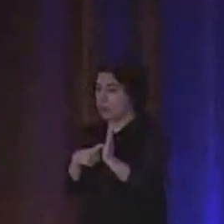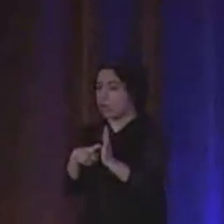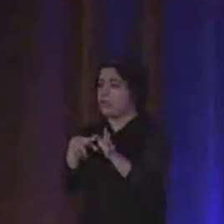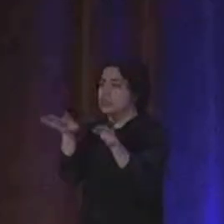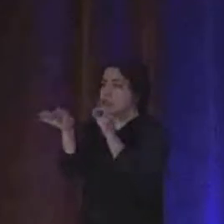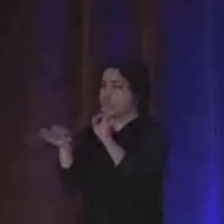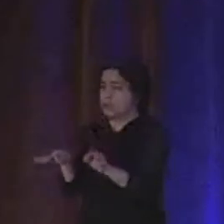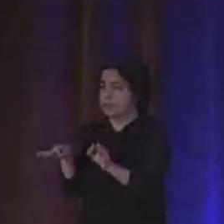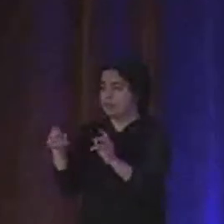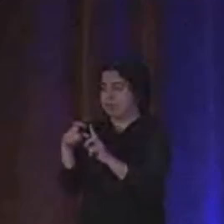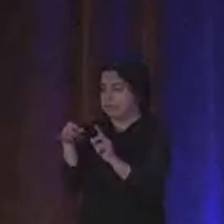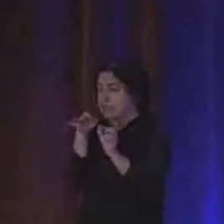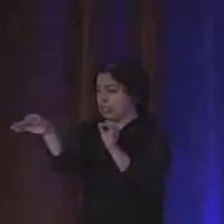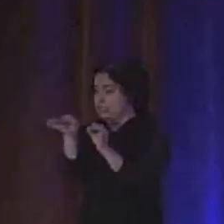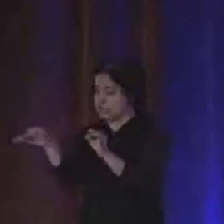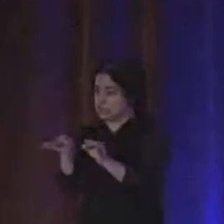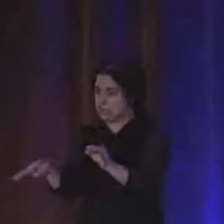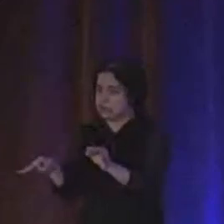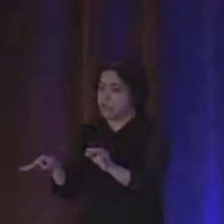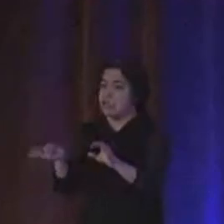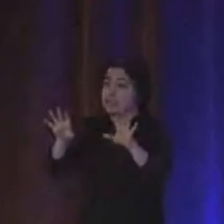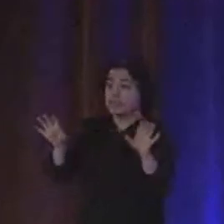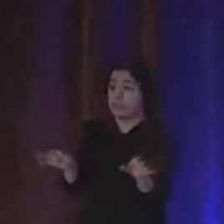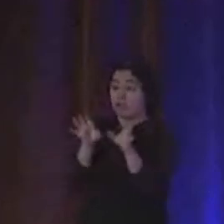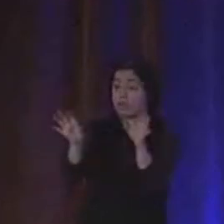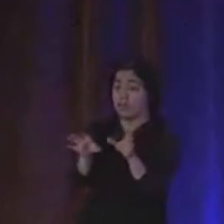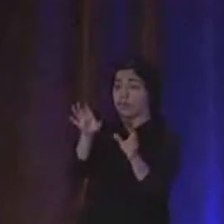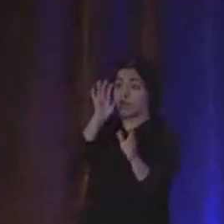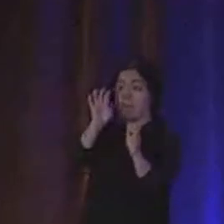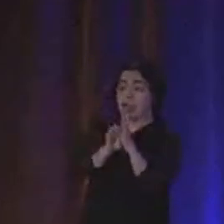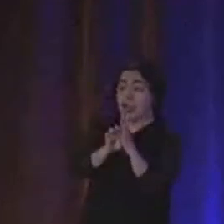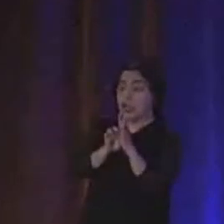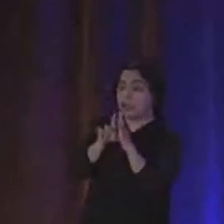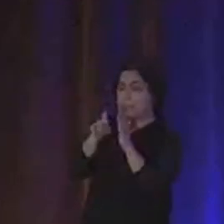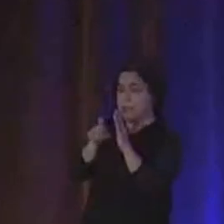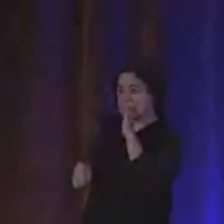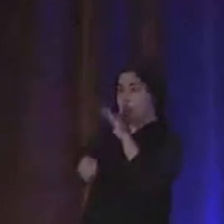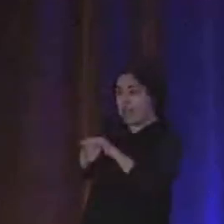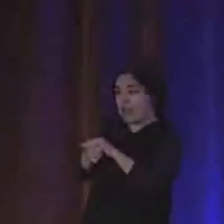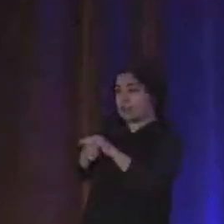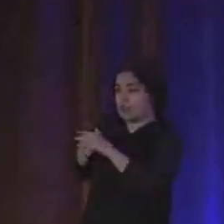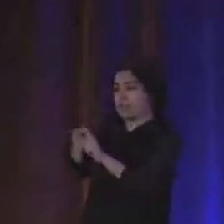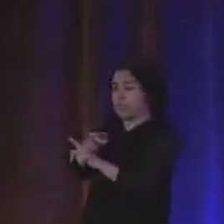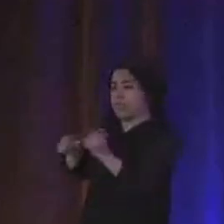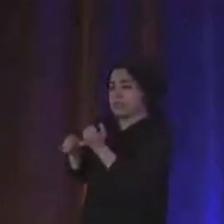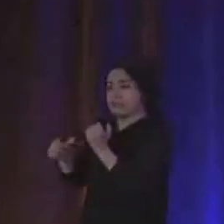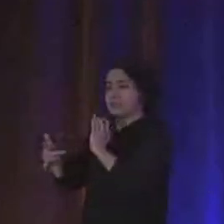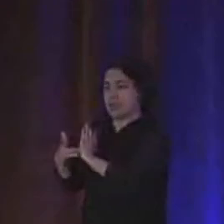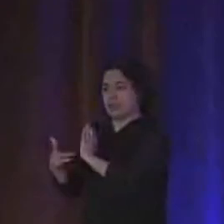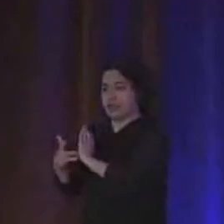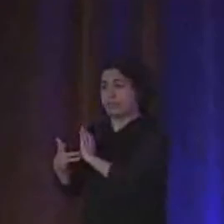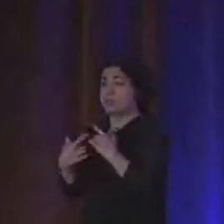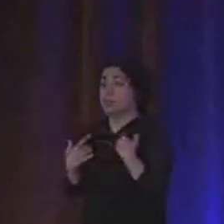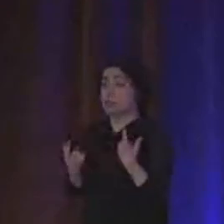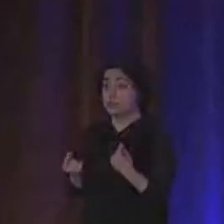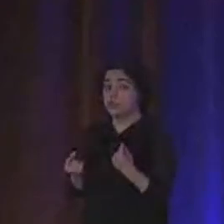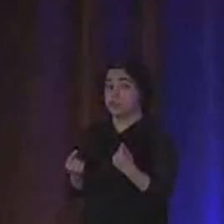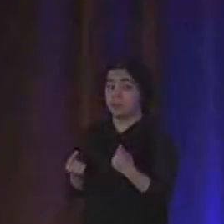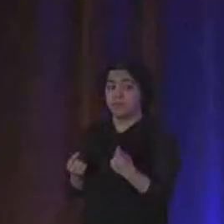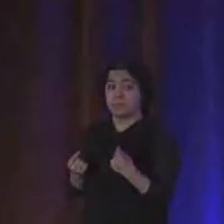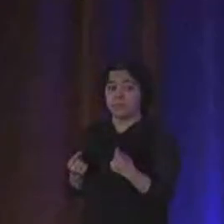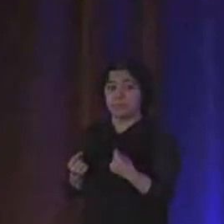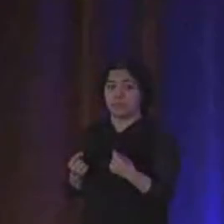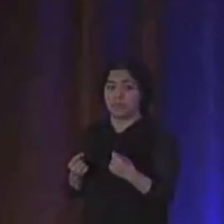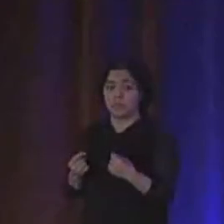and decorative icons need to be hidden from assistive technology, we are gonna pass in the font